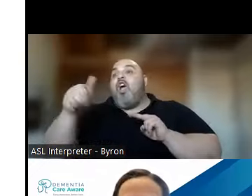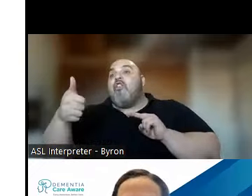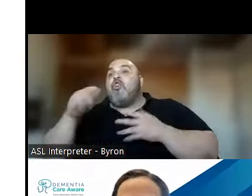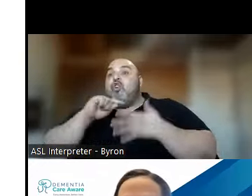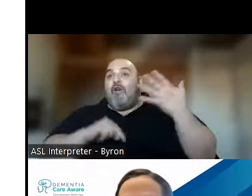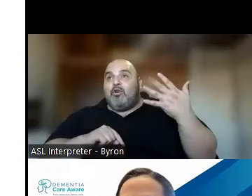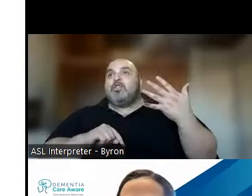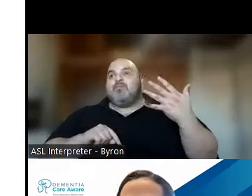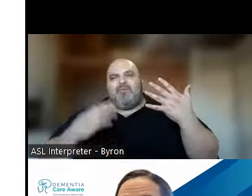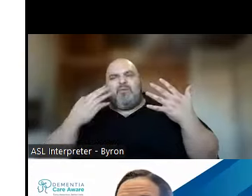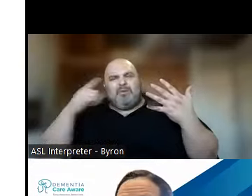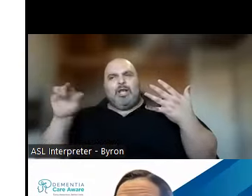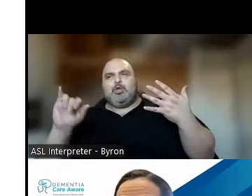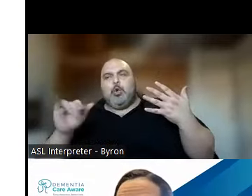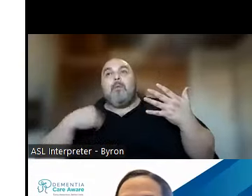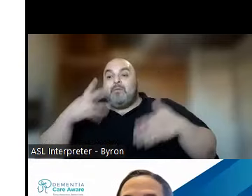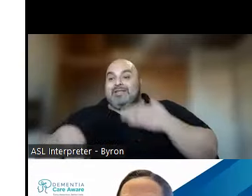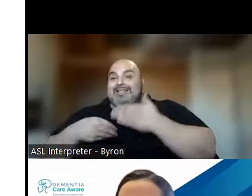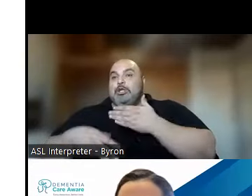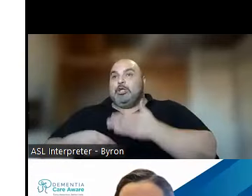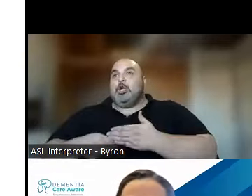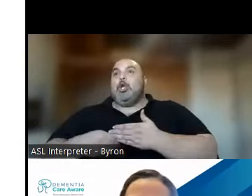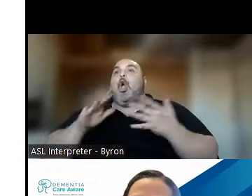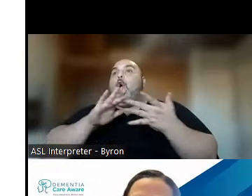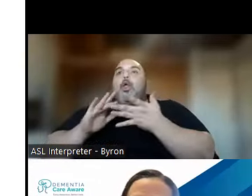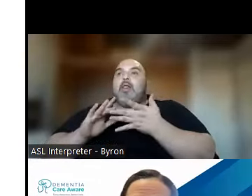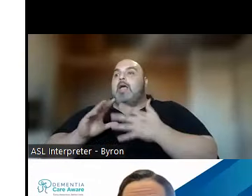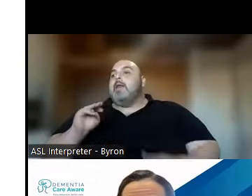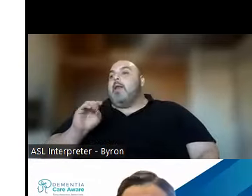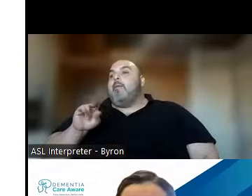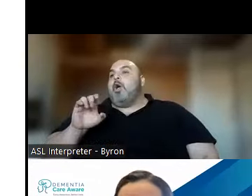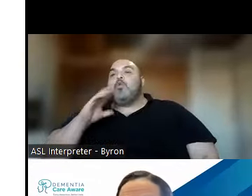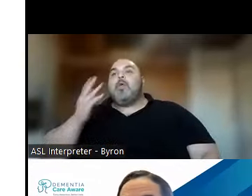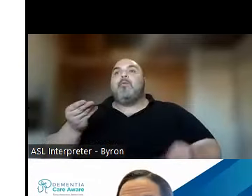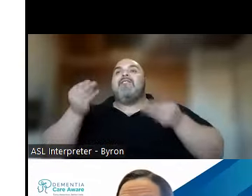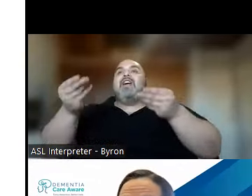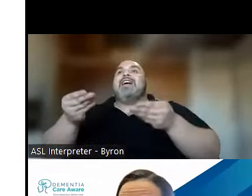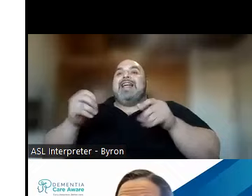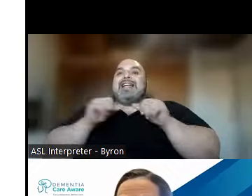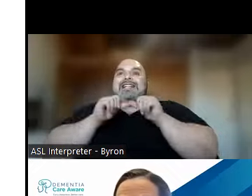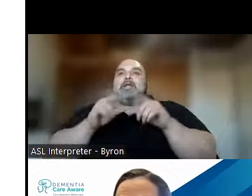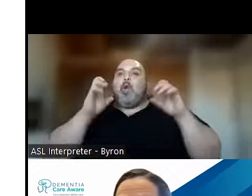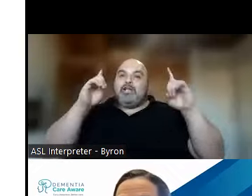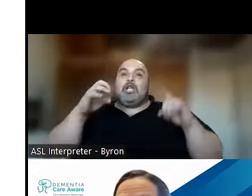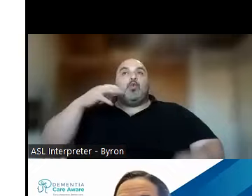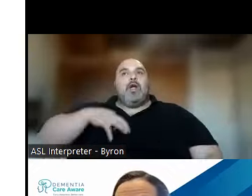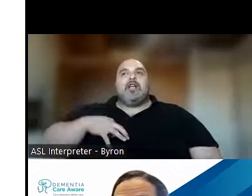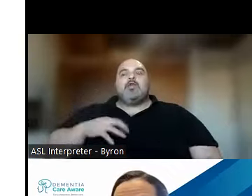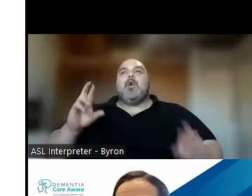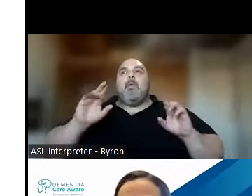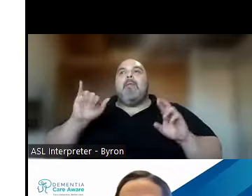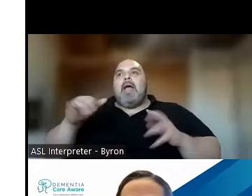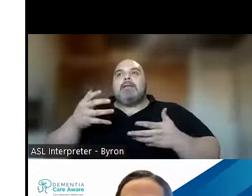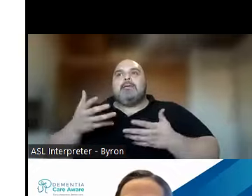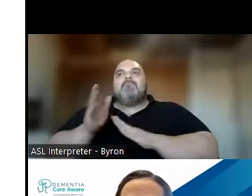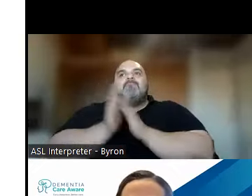next few months, we'll be releasing additional online modules that provide continuing education credits. So we're really hoping that's an incentive for